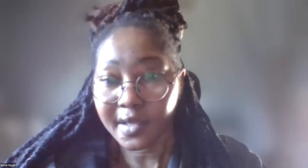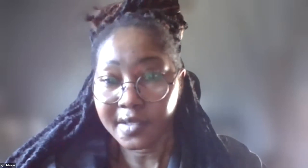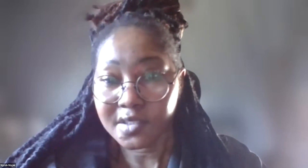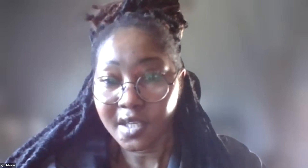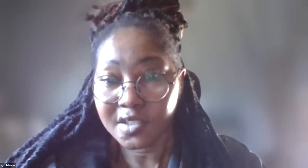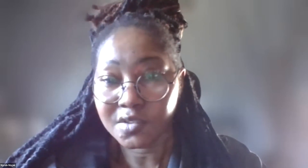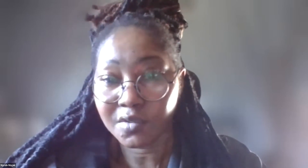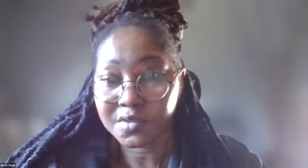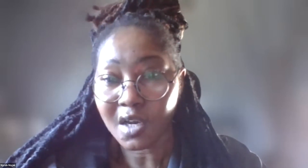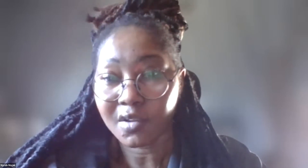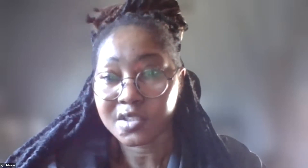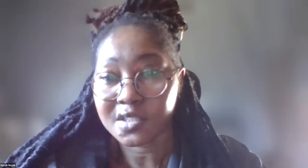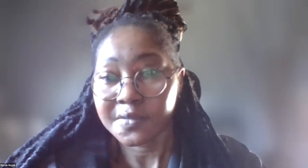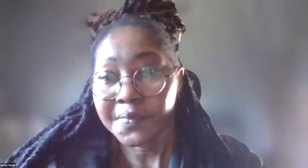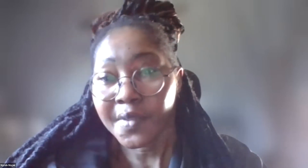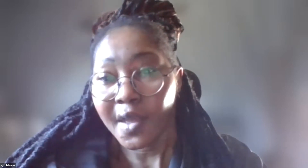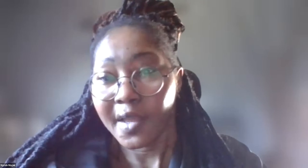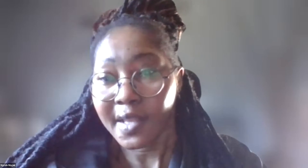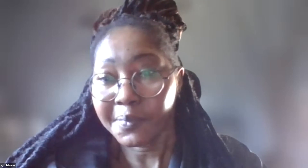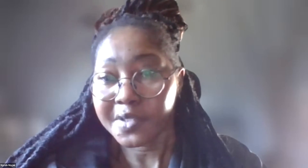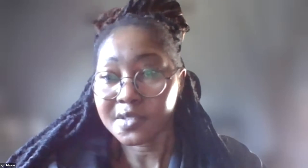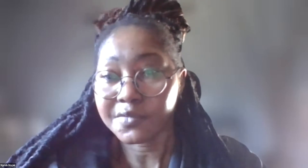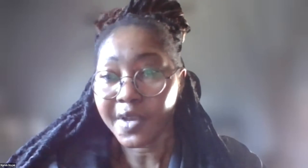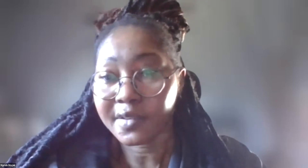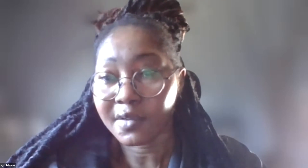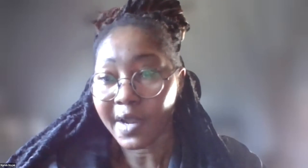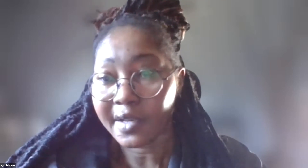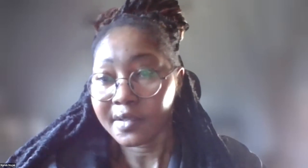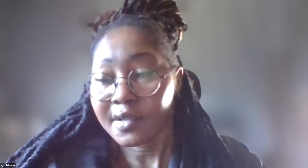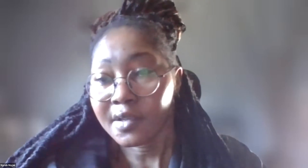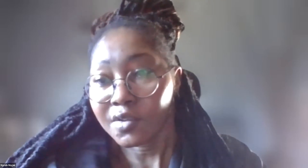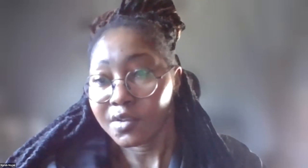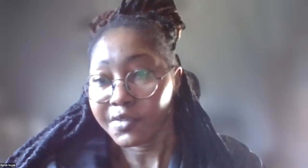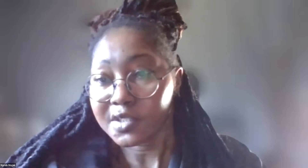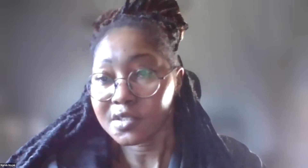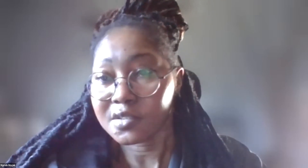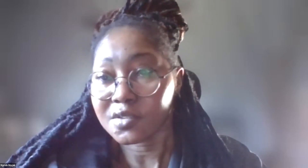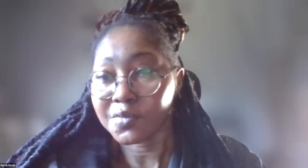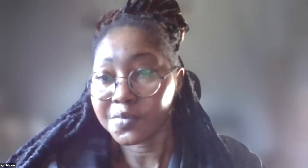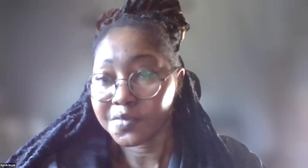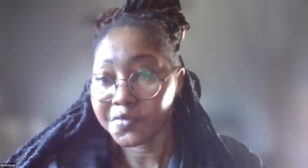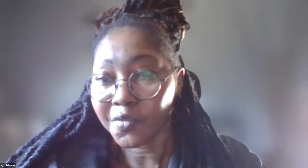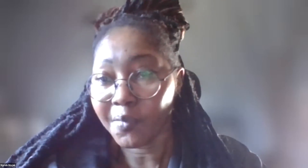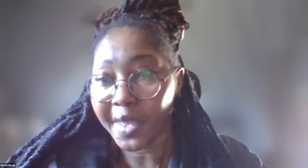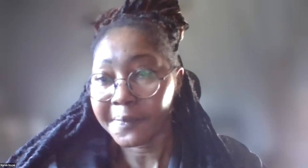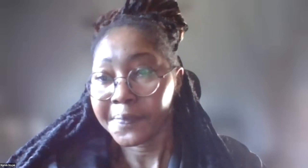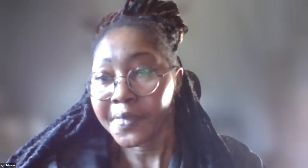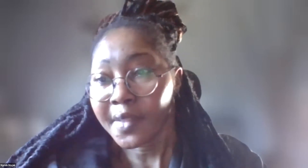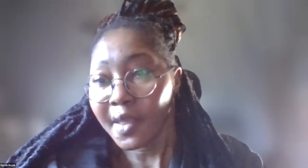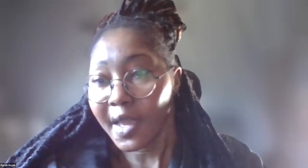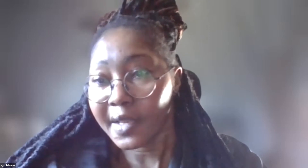an educational psychologist, and that person found the right university for